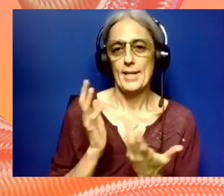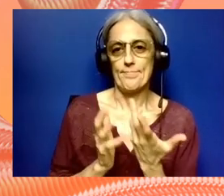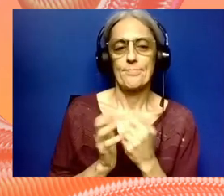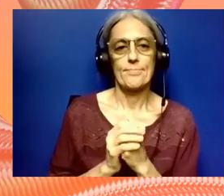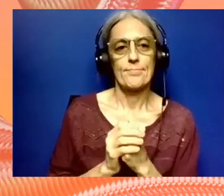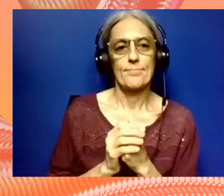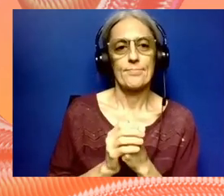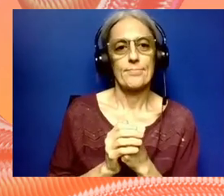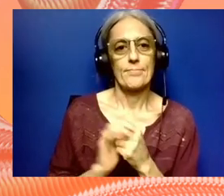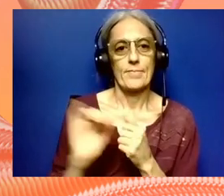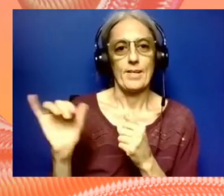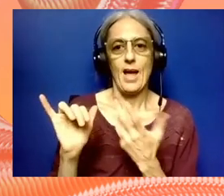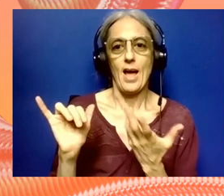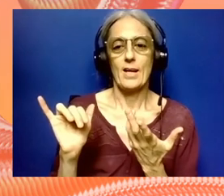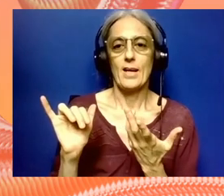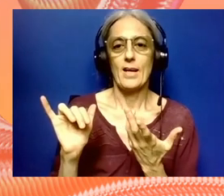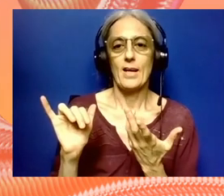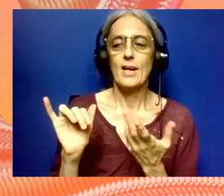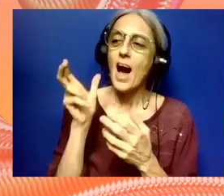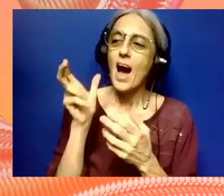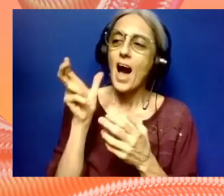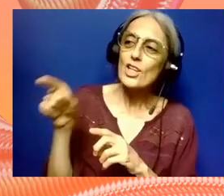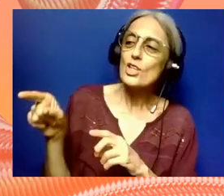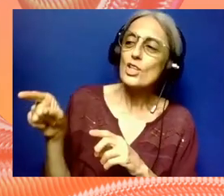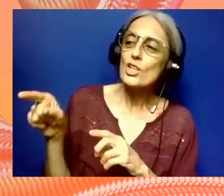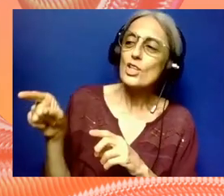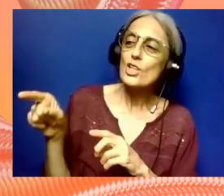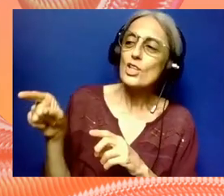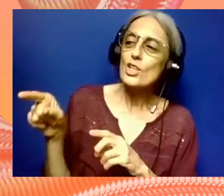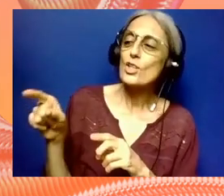interrogating in yourself any sort of,